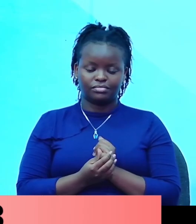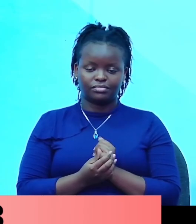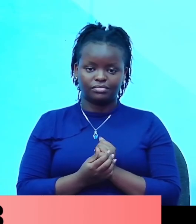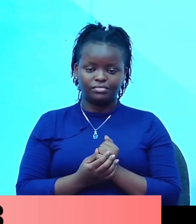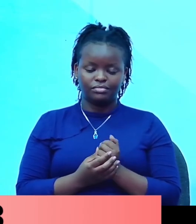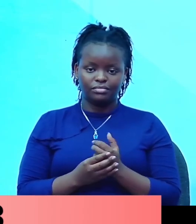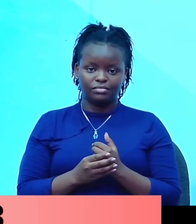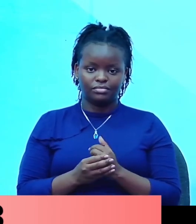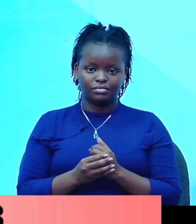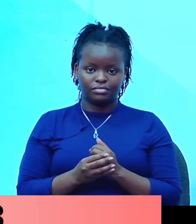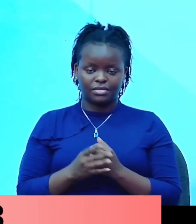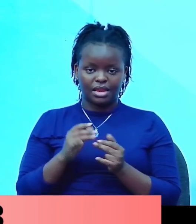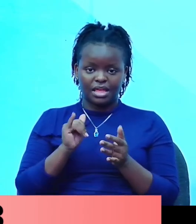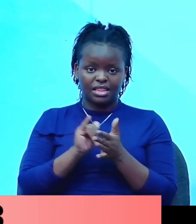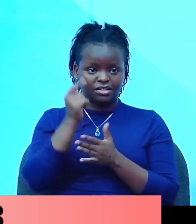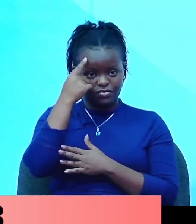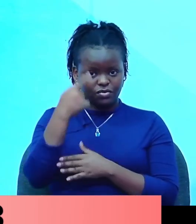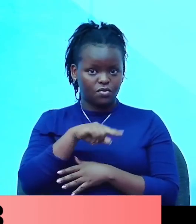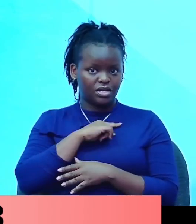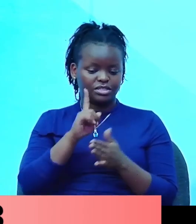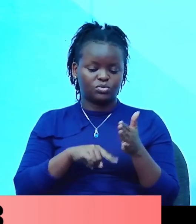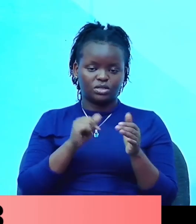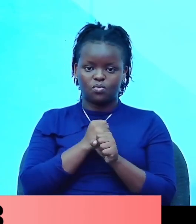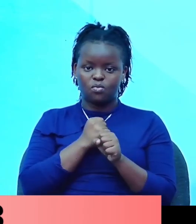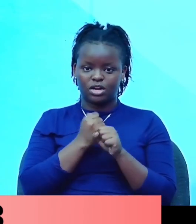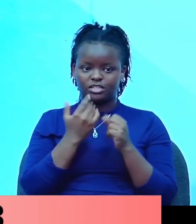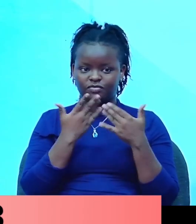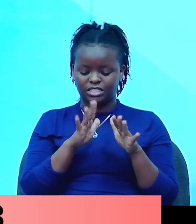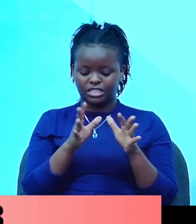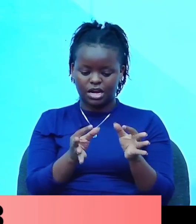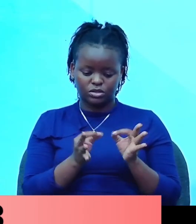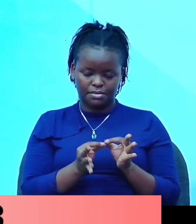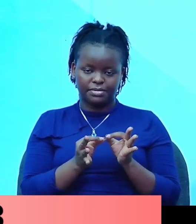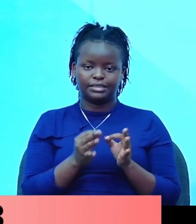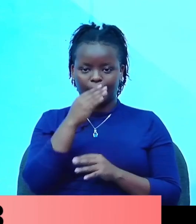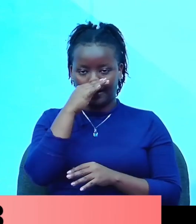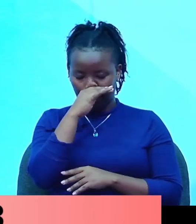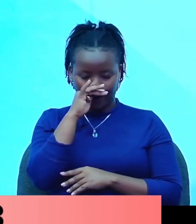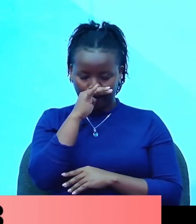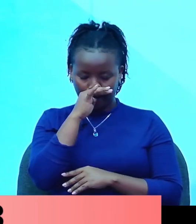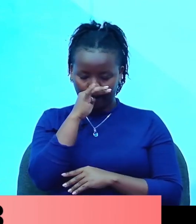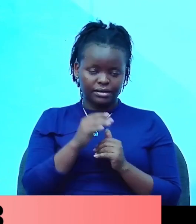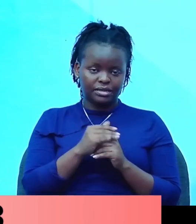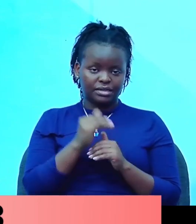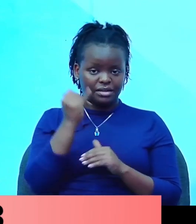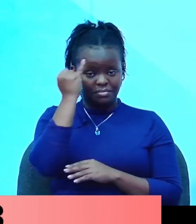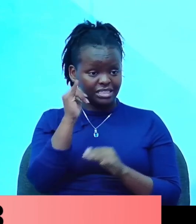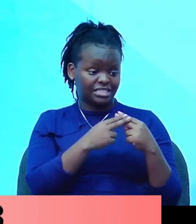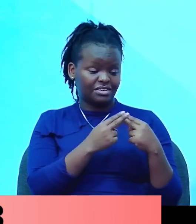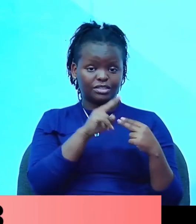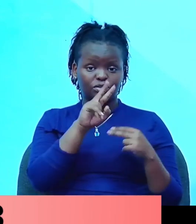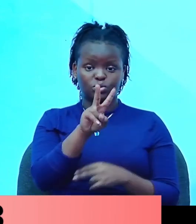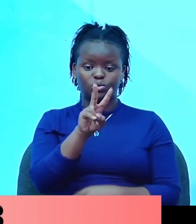that for us is what has worked. It brings in the sense of accountability. Exactly. Yeah. And imagine you've been saving